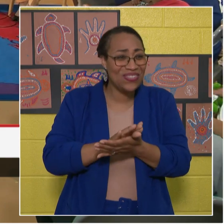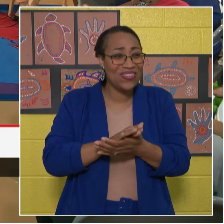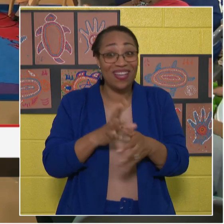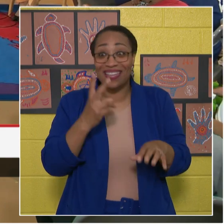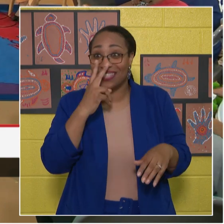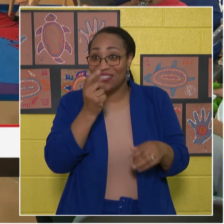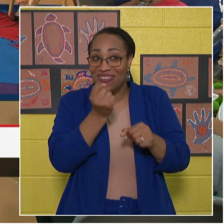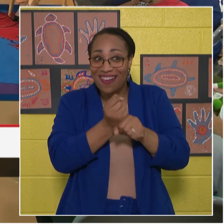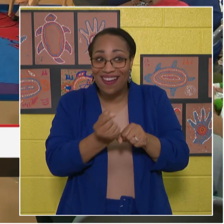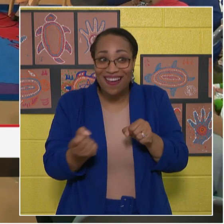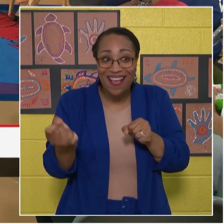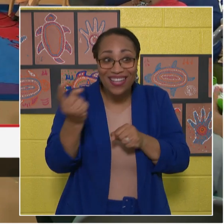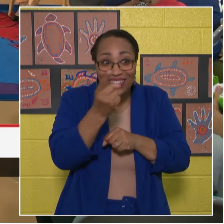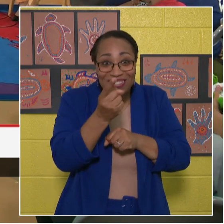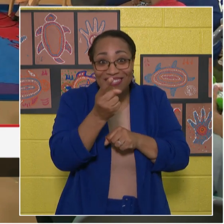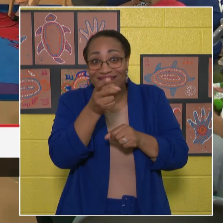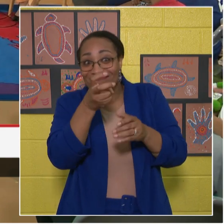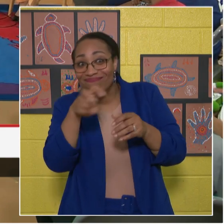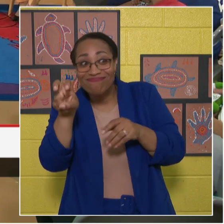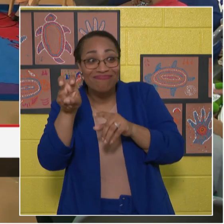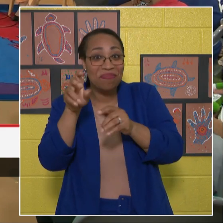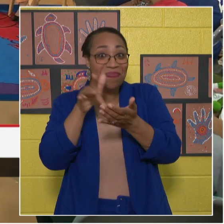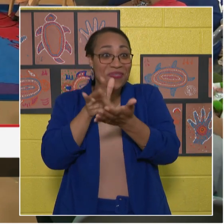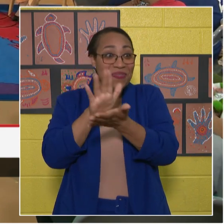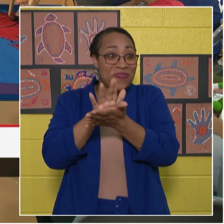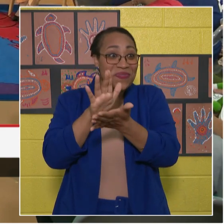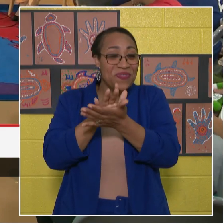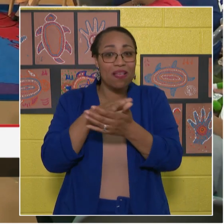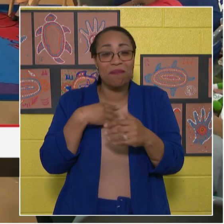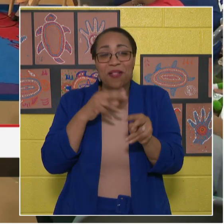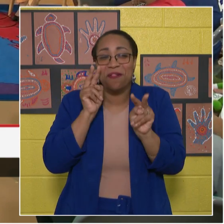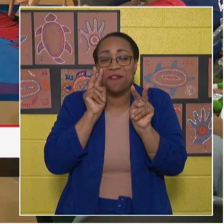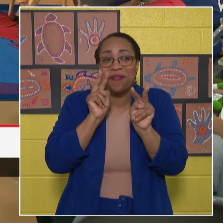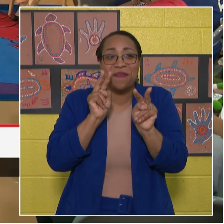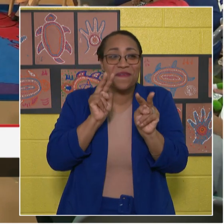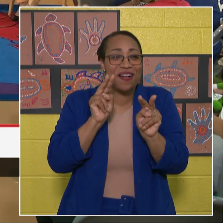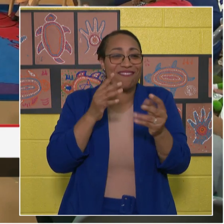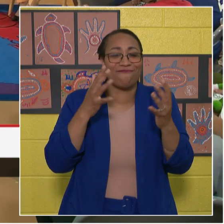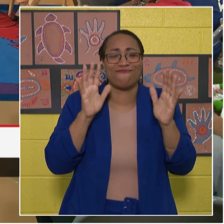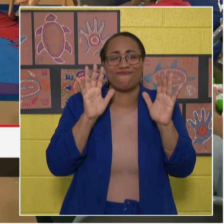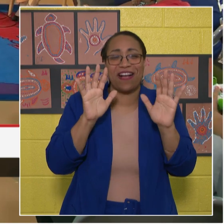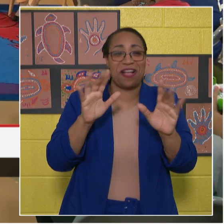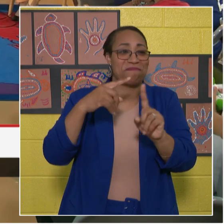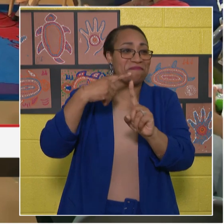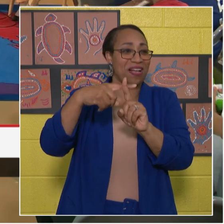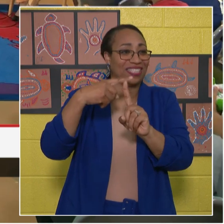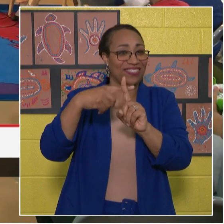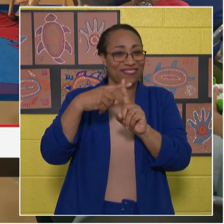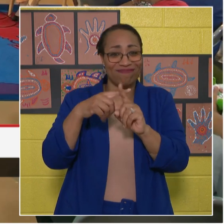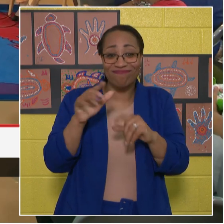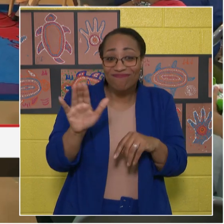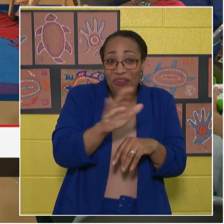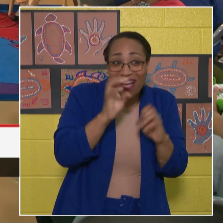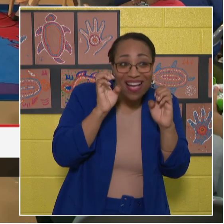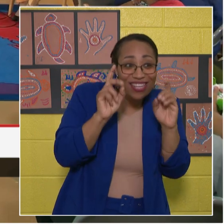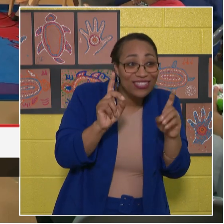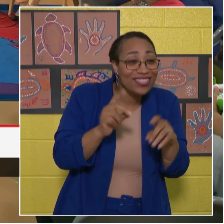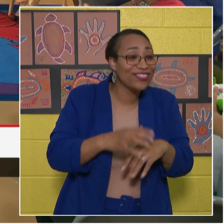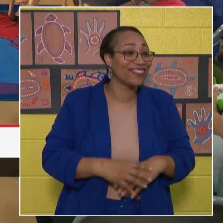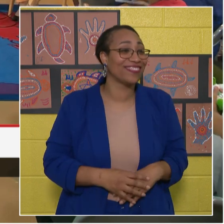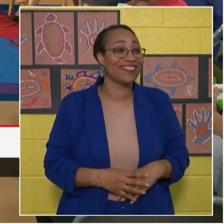I'm looking forward to great reports about you taking challenging classes, making good decisions about